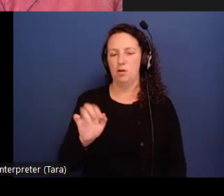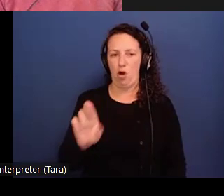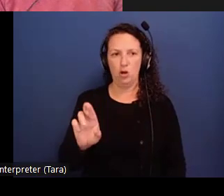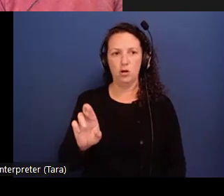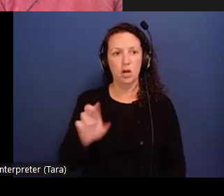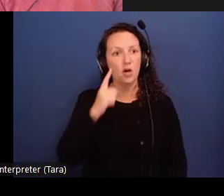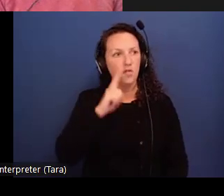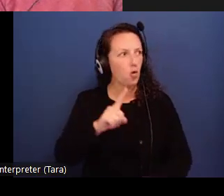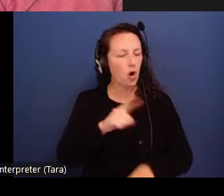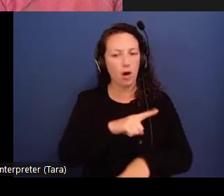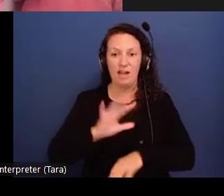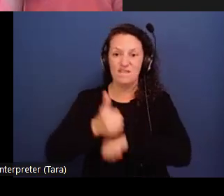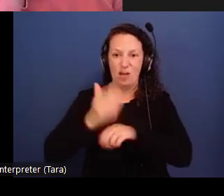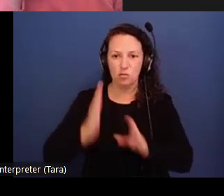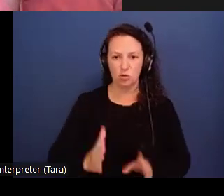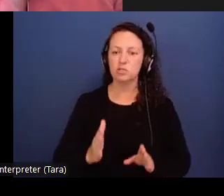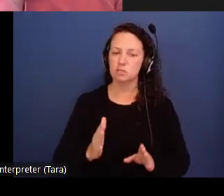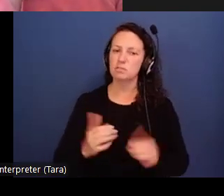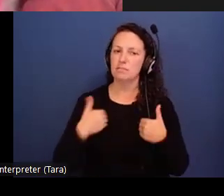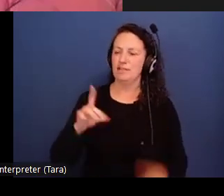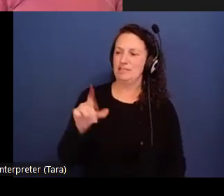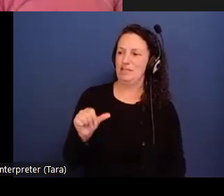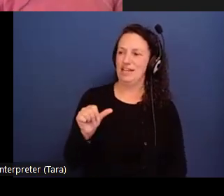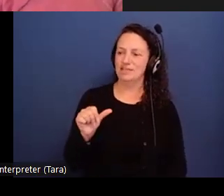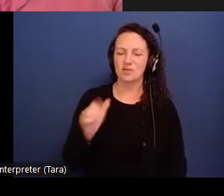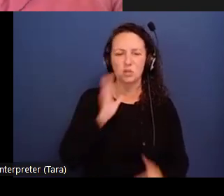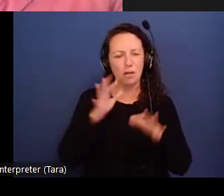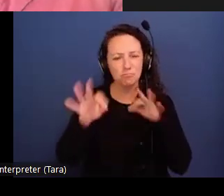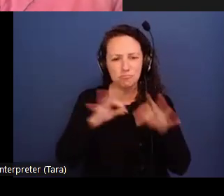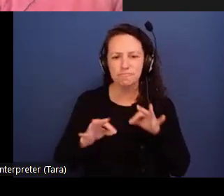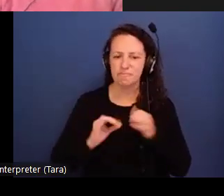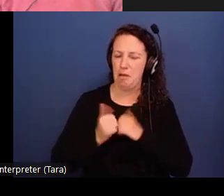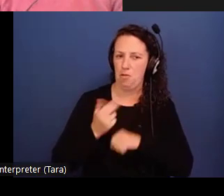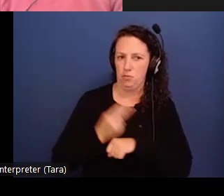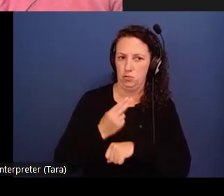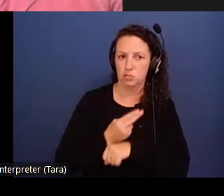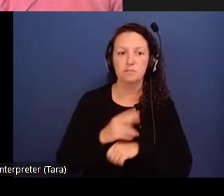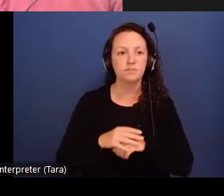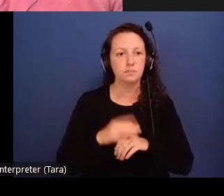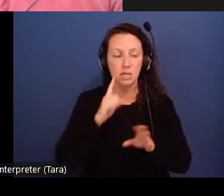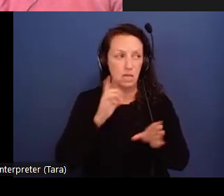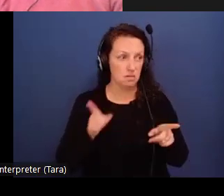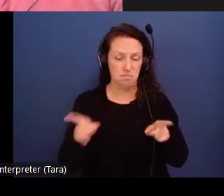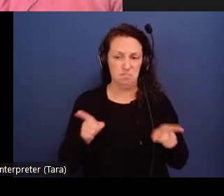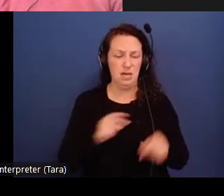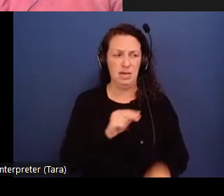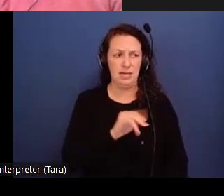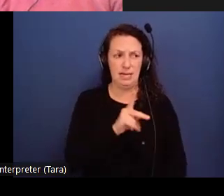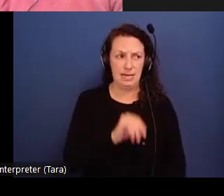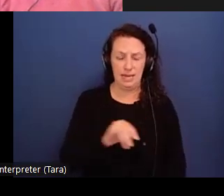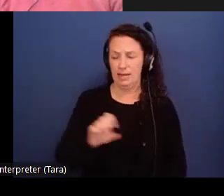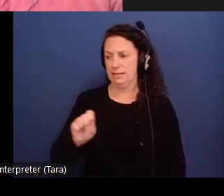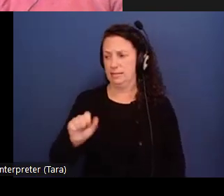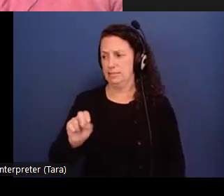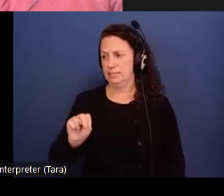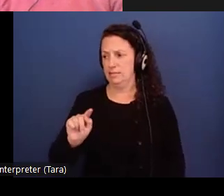and how this can be leveraged. And there are ways on which I'm sure Nikki and Santiago would be able to help